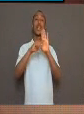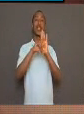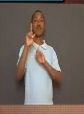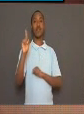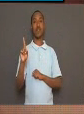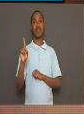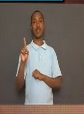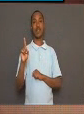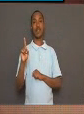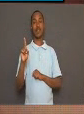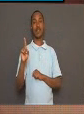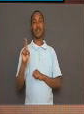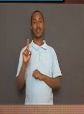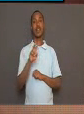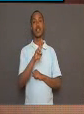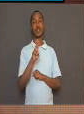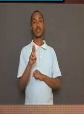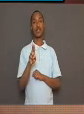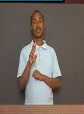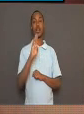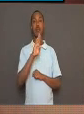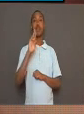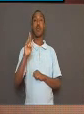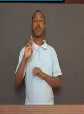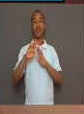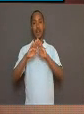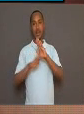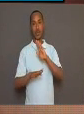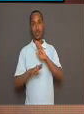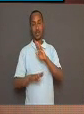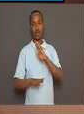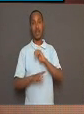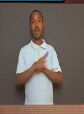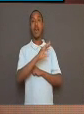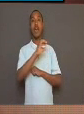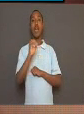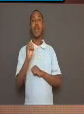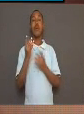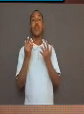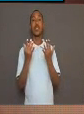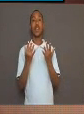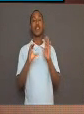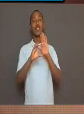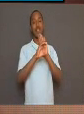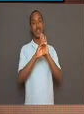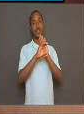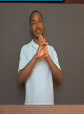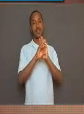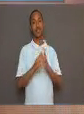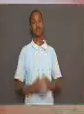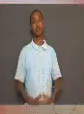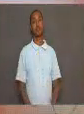-1. Thus, bromine is reduced and is an oxidizing agent.